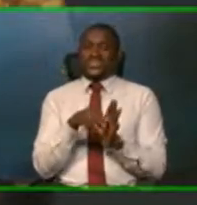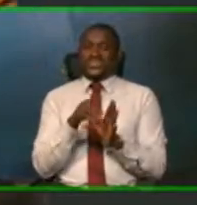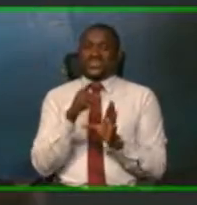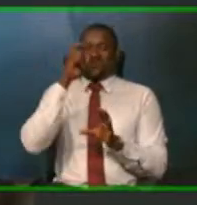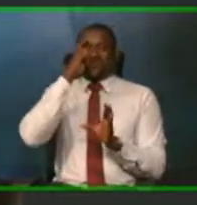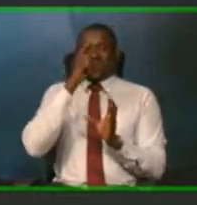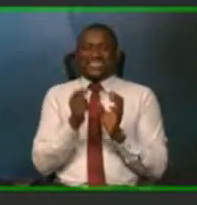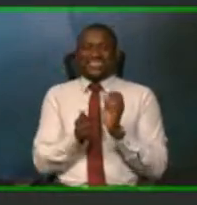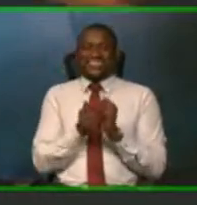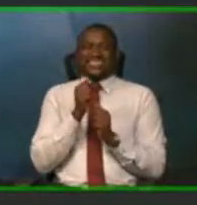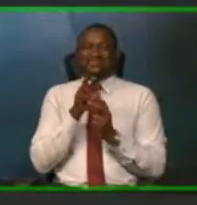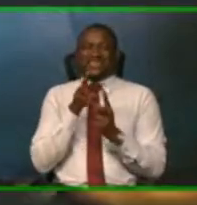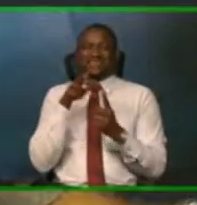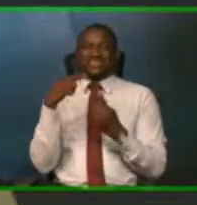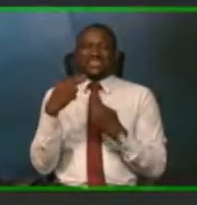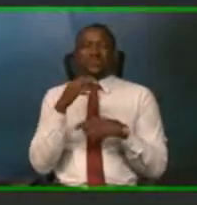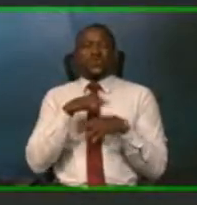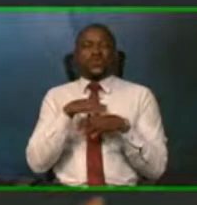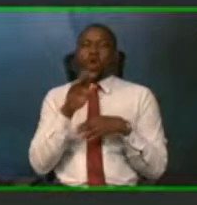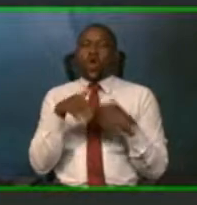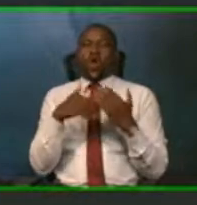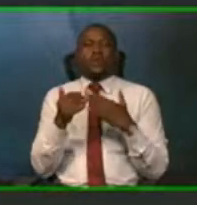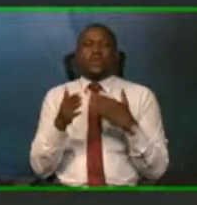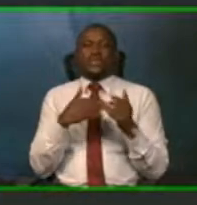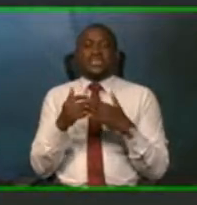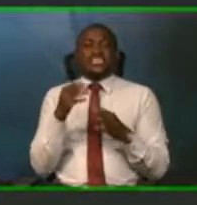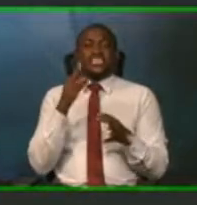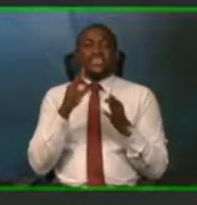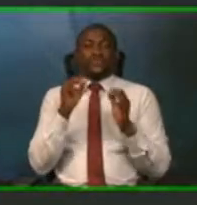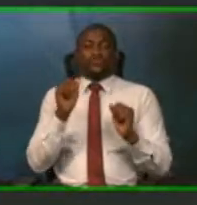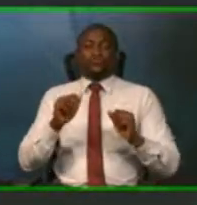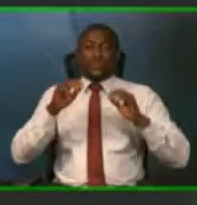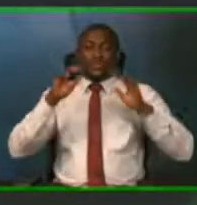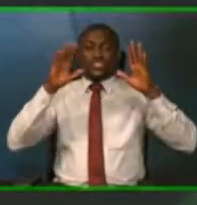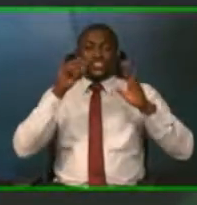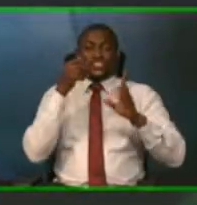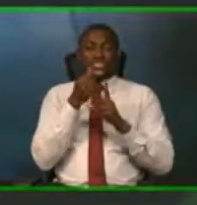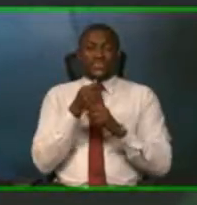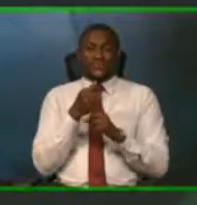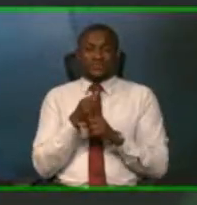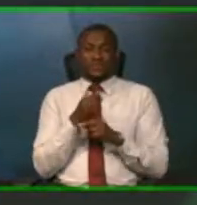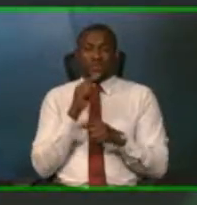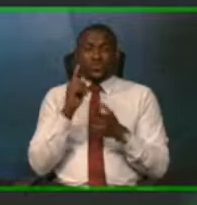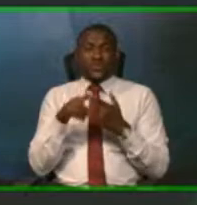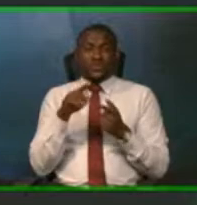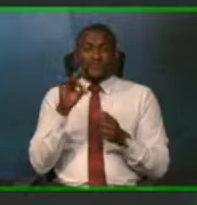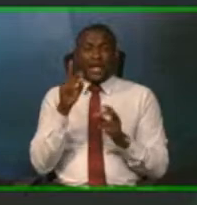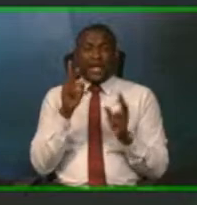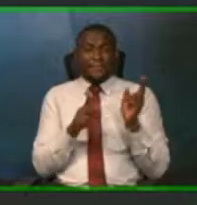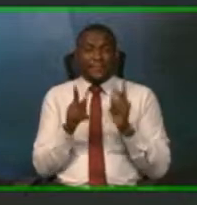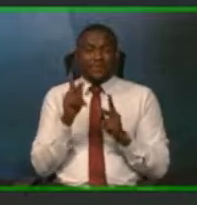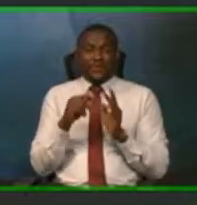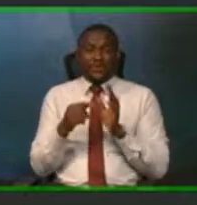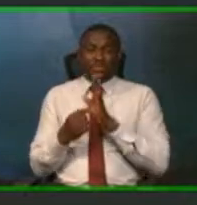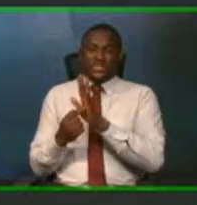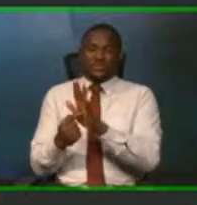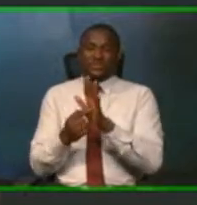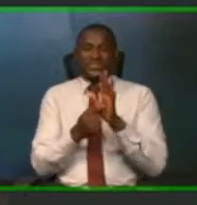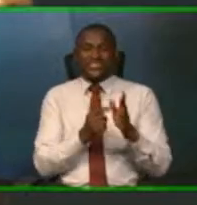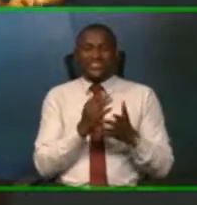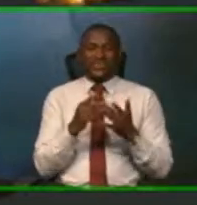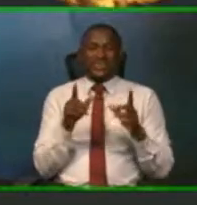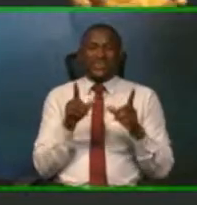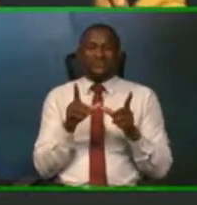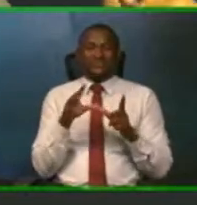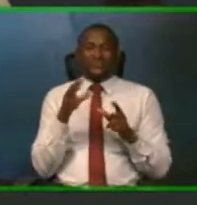wisest perspective on all matters. If you submit yourself, when you find people demonstrate certain